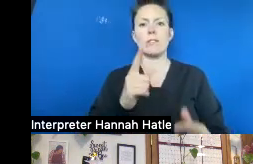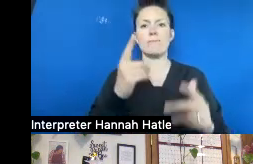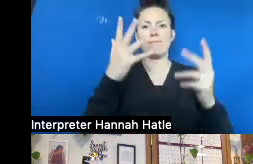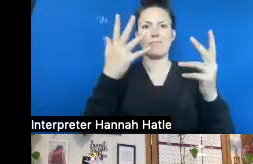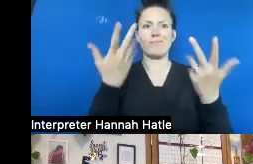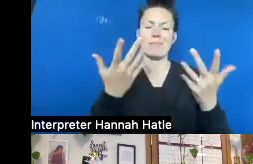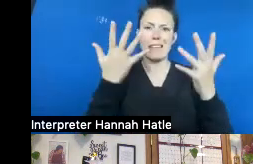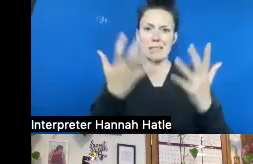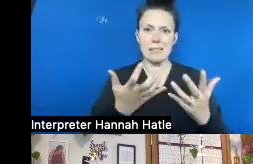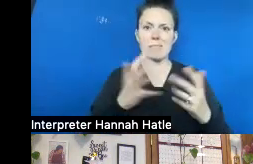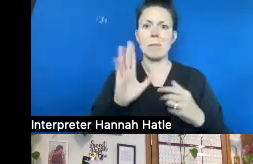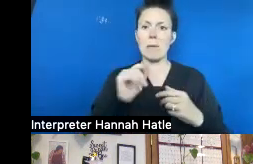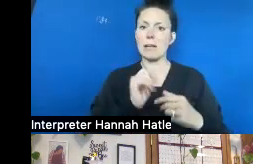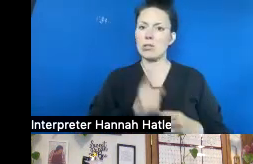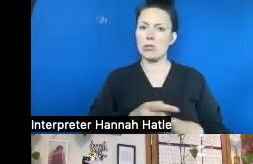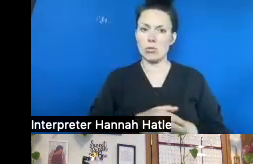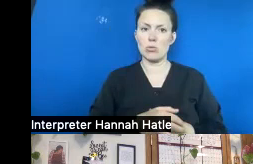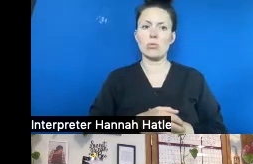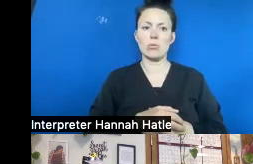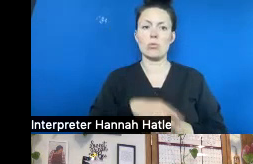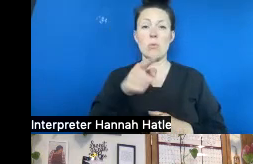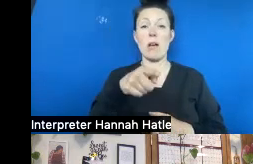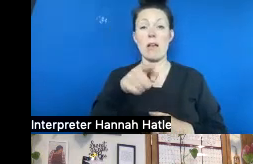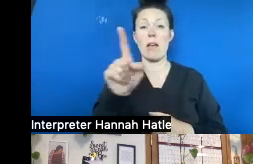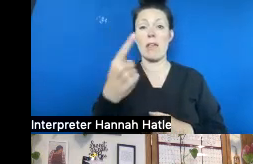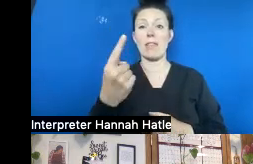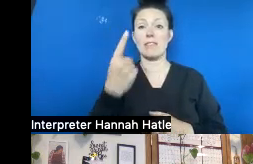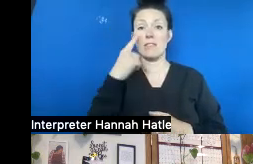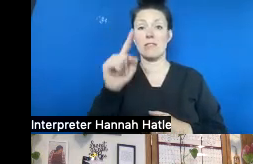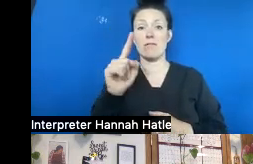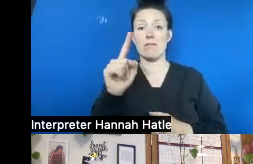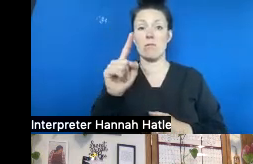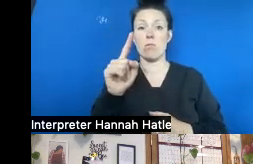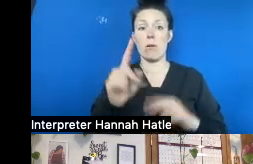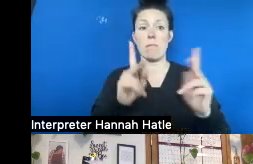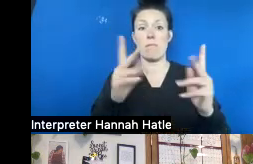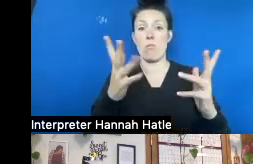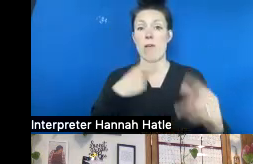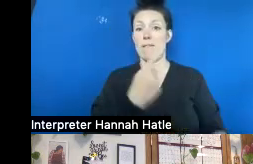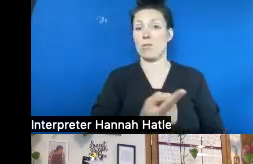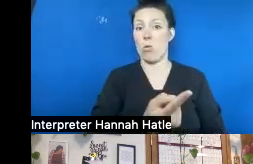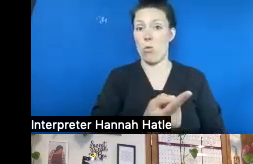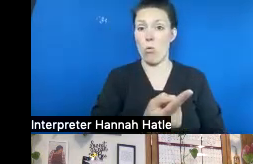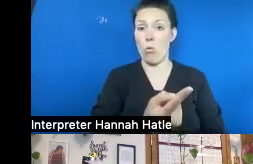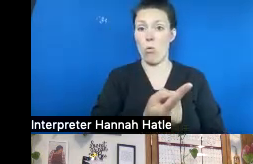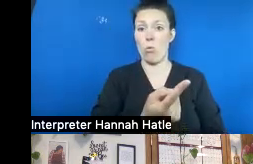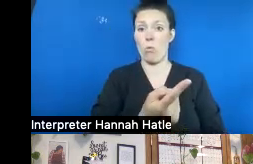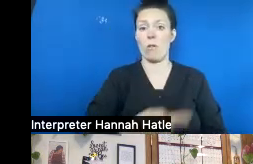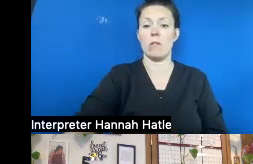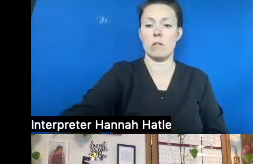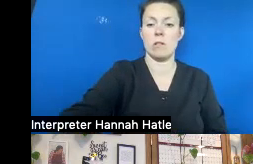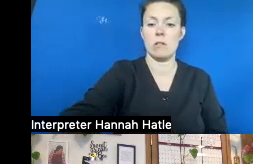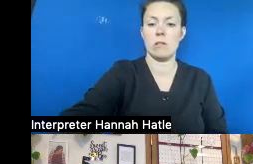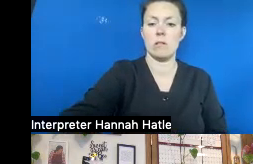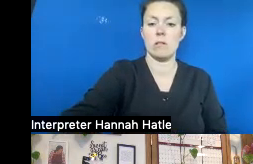of affairs, but it's true. This is for only the people who told, because we know this, most of us don't